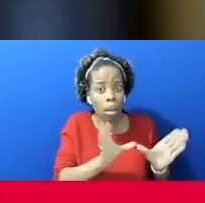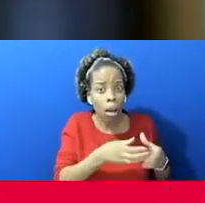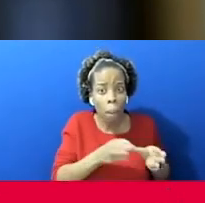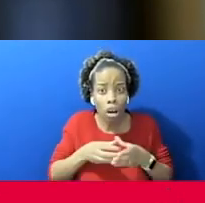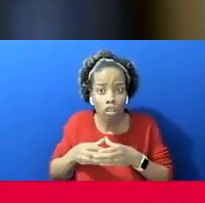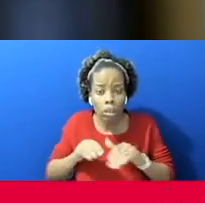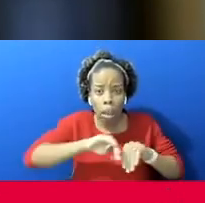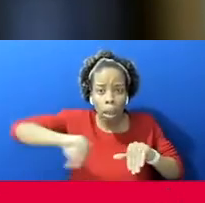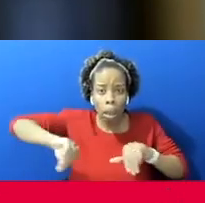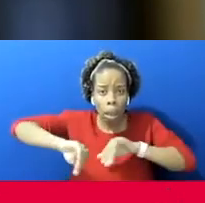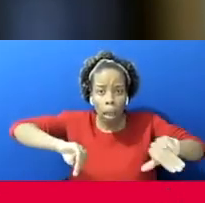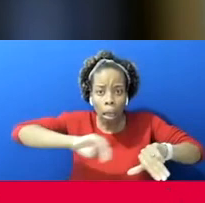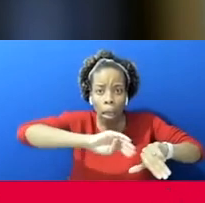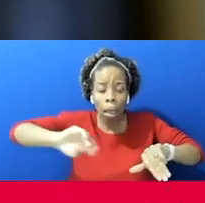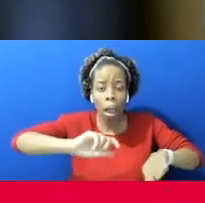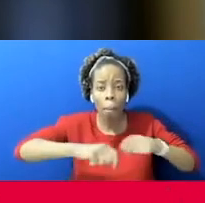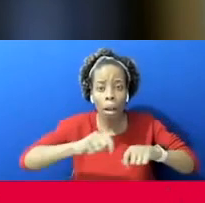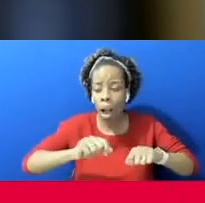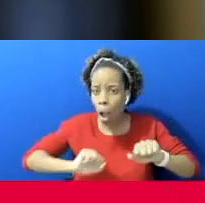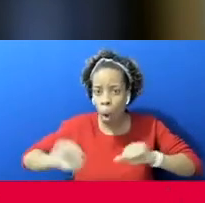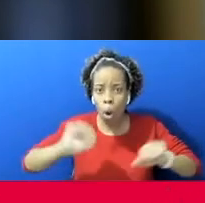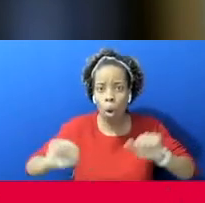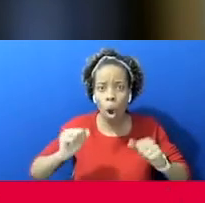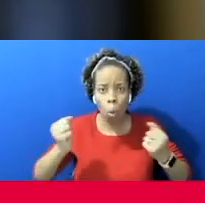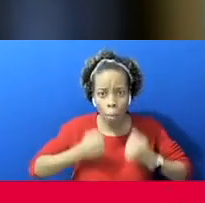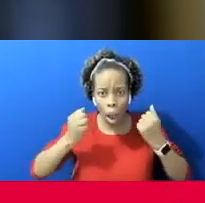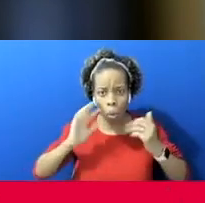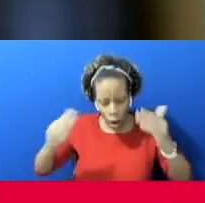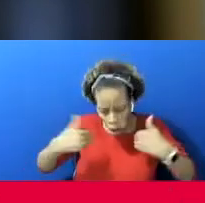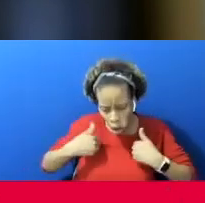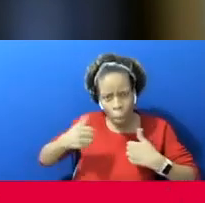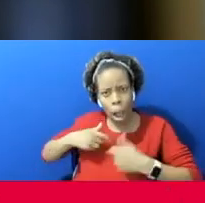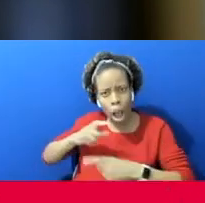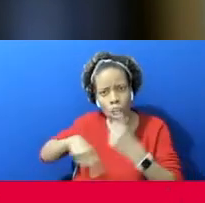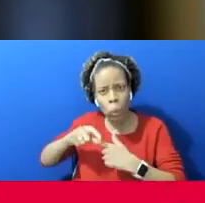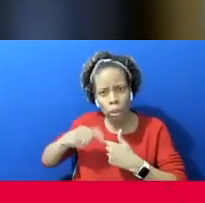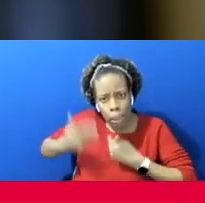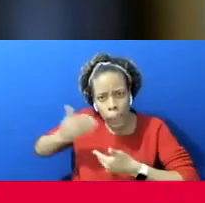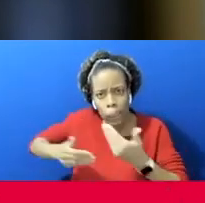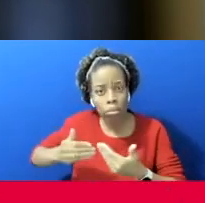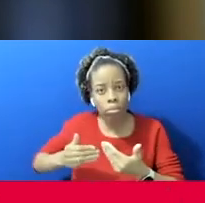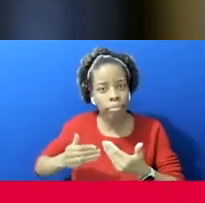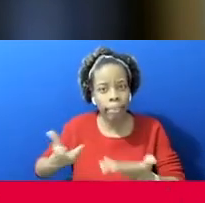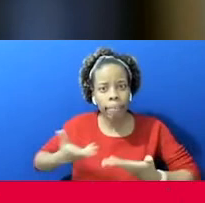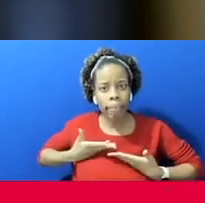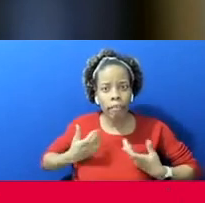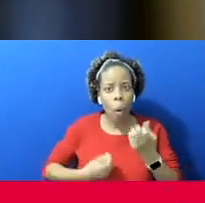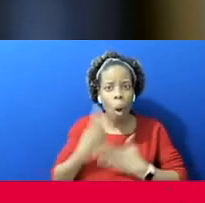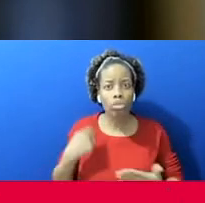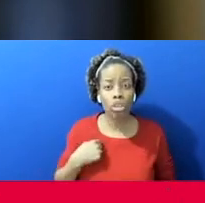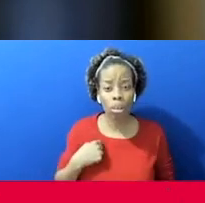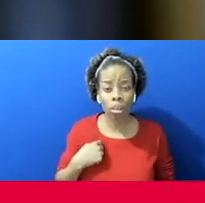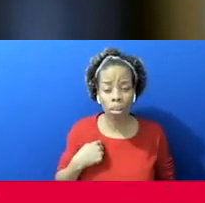get given the actual power to do our own research on our own communities, on our own issues. We've seen it for